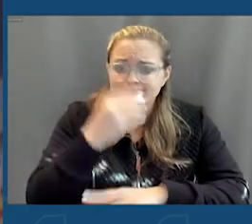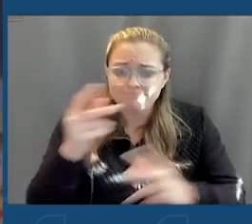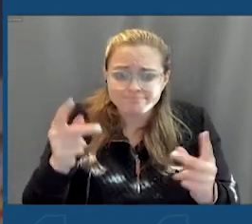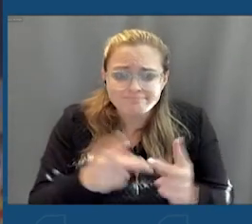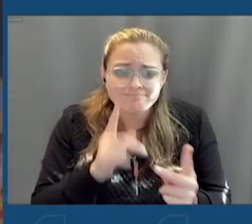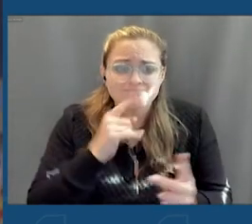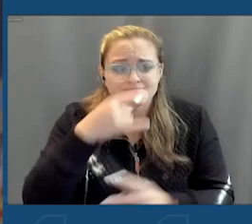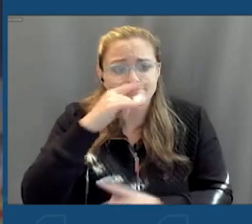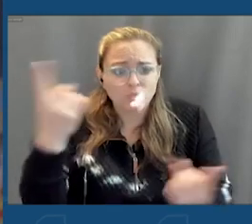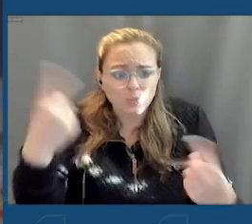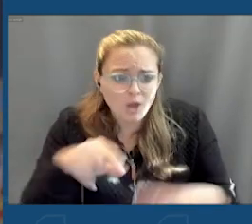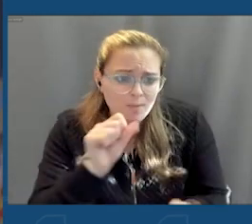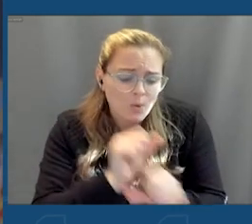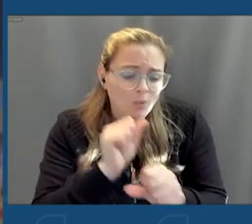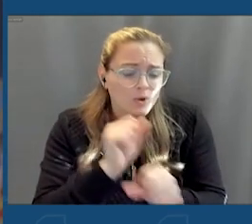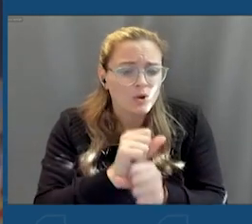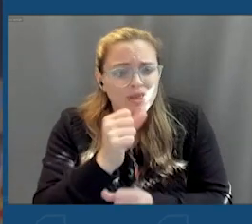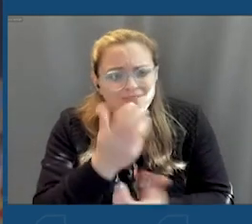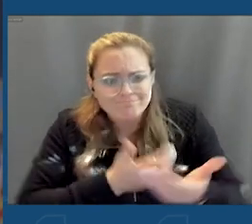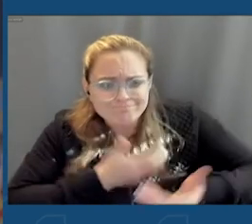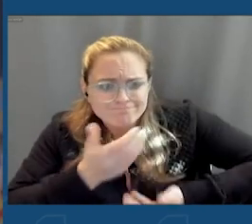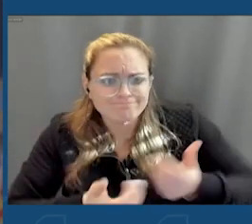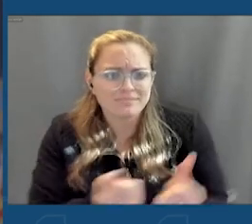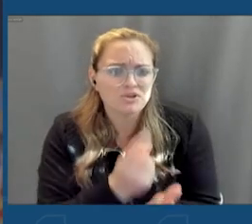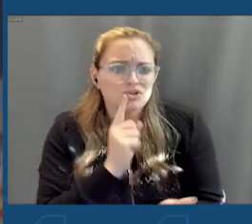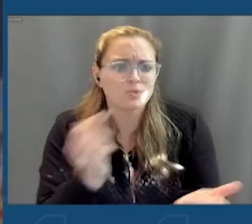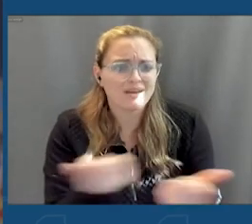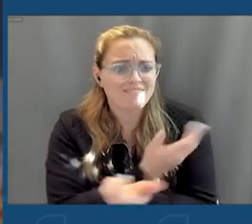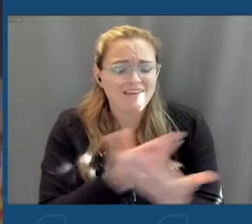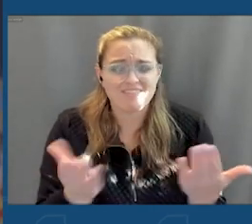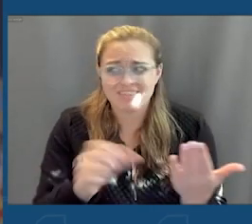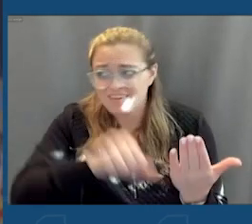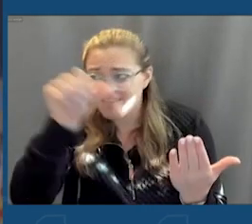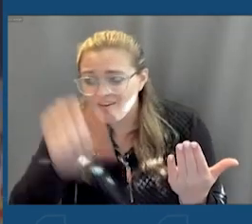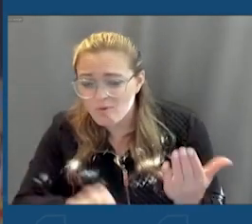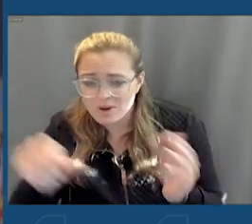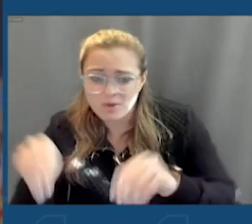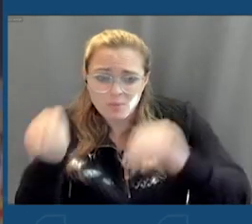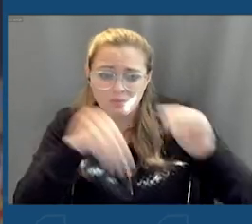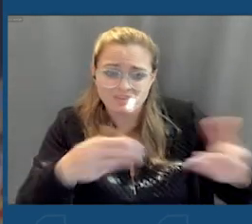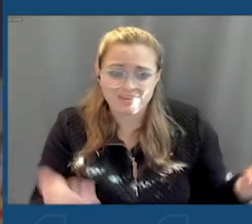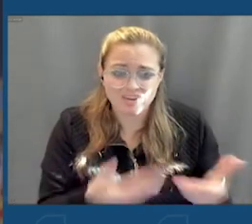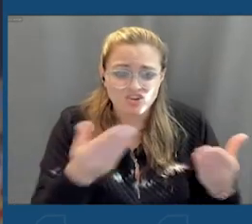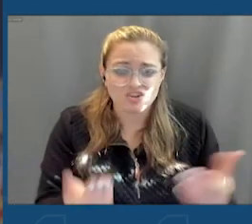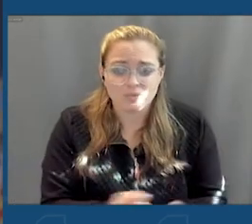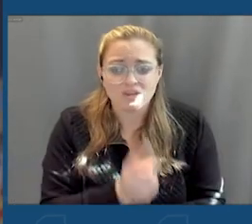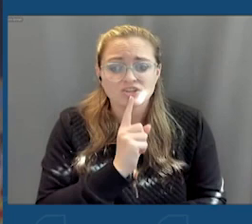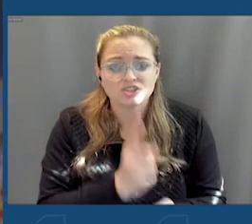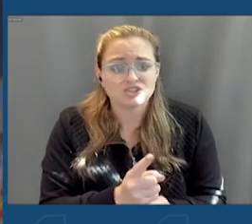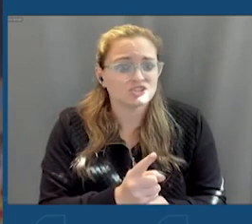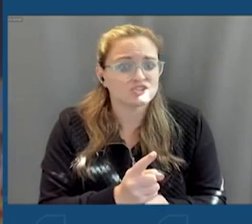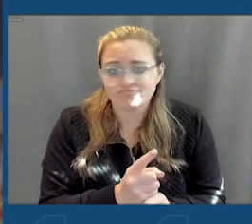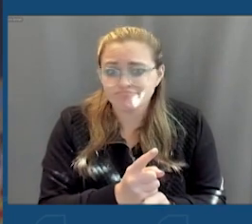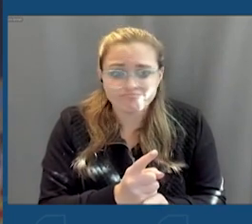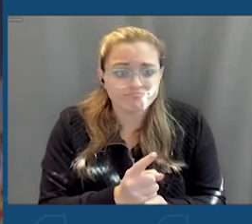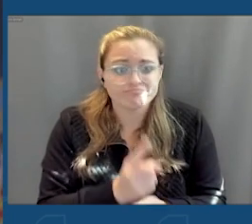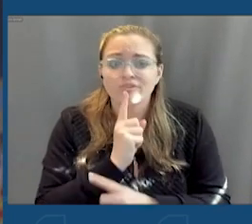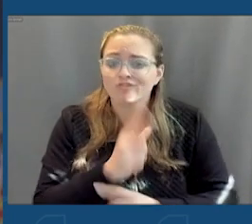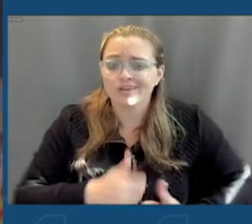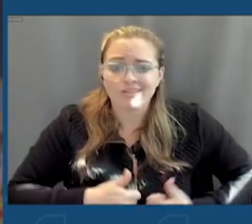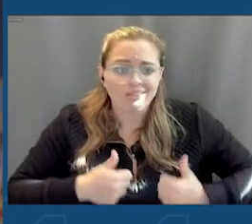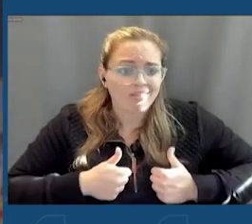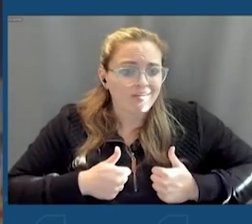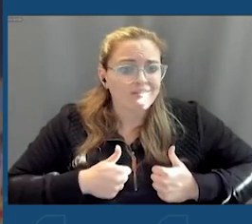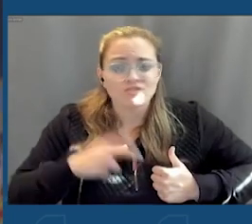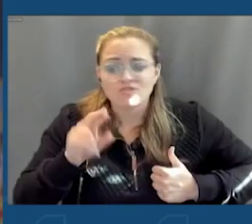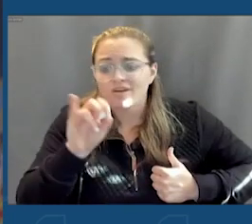come, and now we're working and bringing all the things that we're doing in Albany, but really making it a real life reality